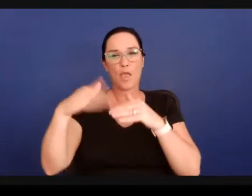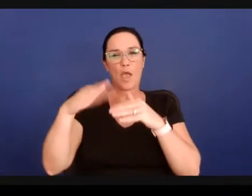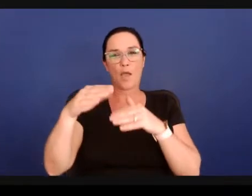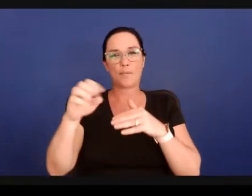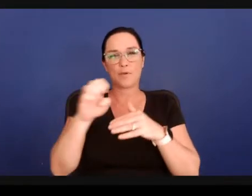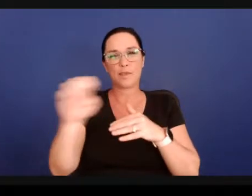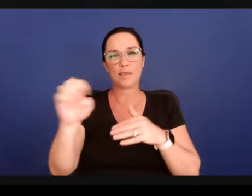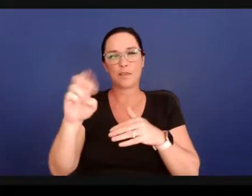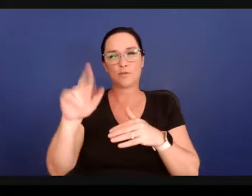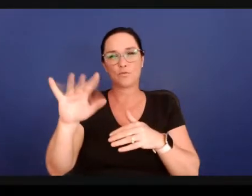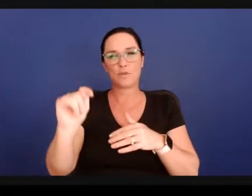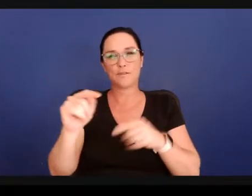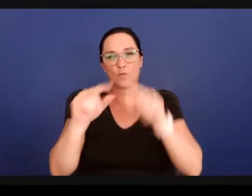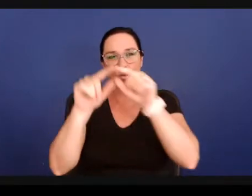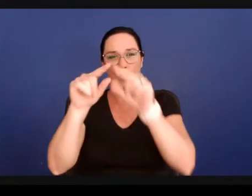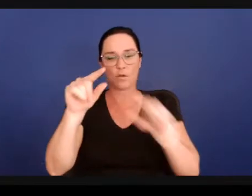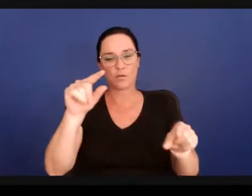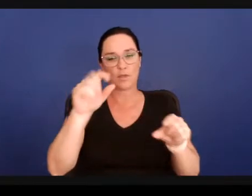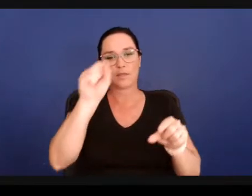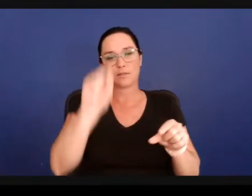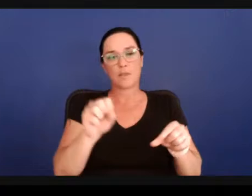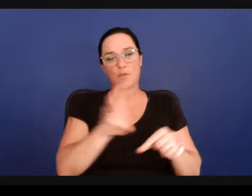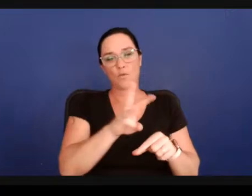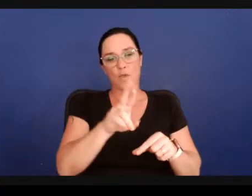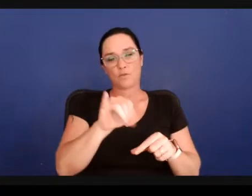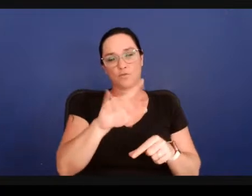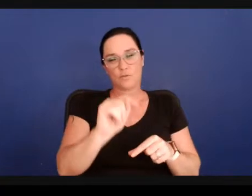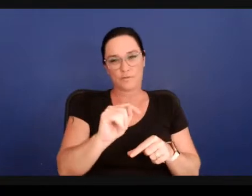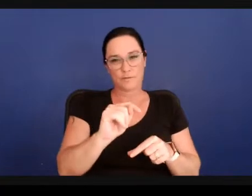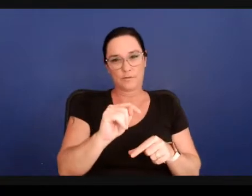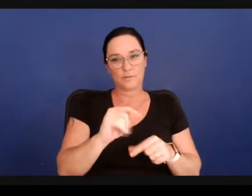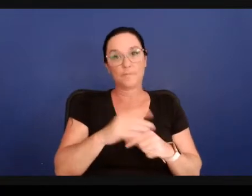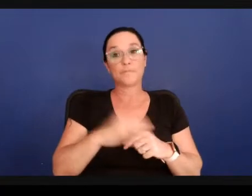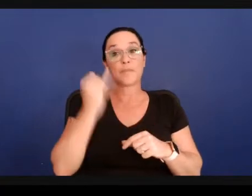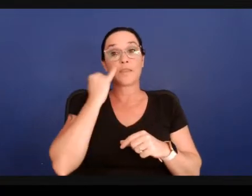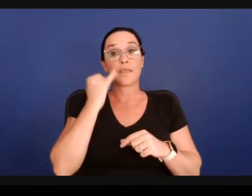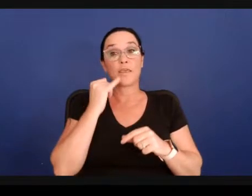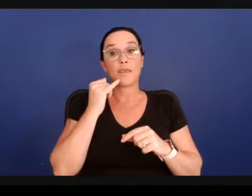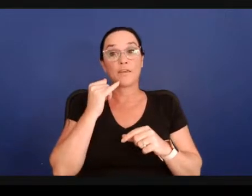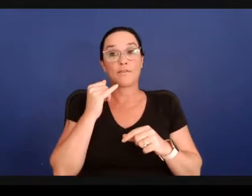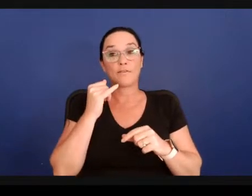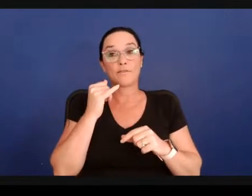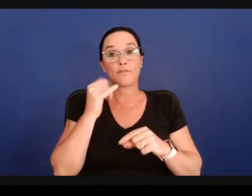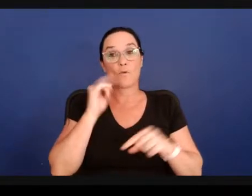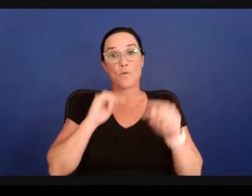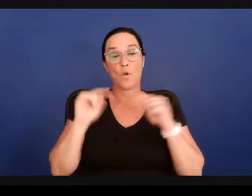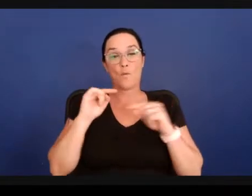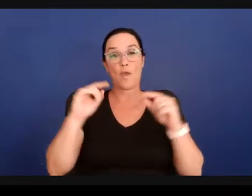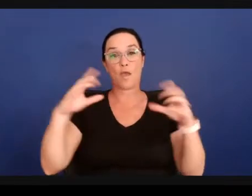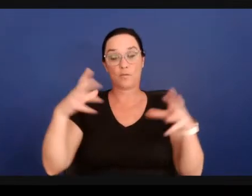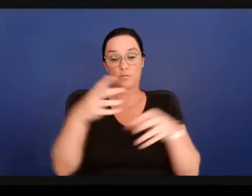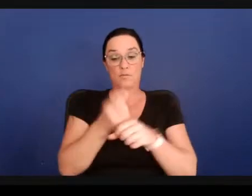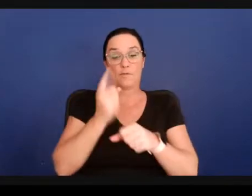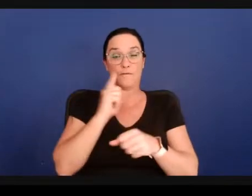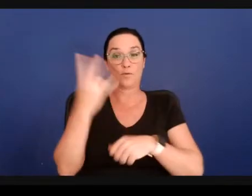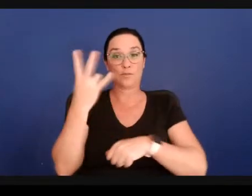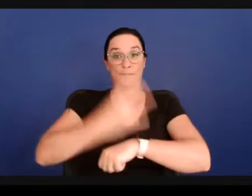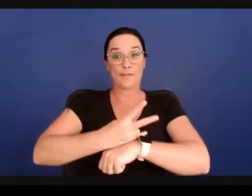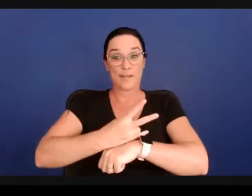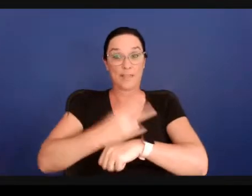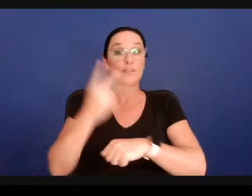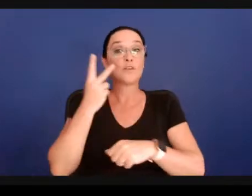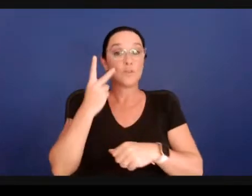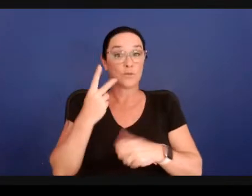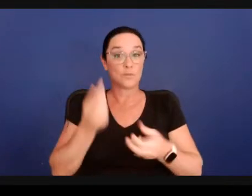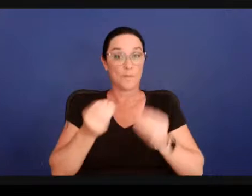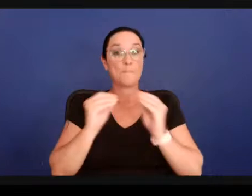Rift area right through here either. But if I pull it back to the last 7 days, now you'll see all this earthquakes